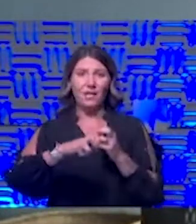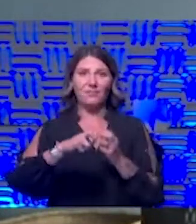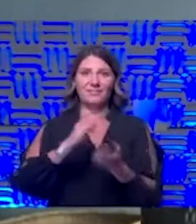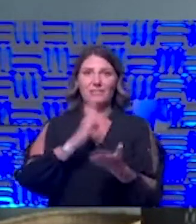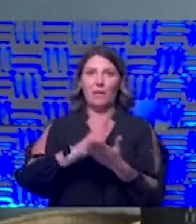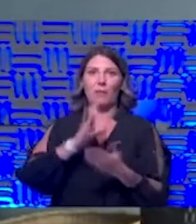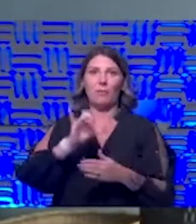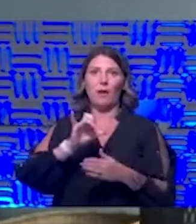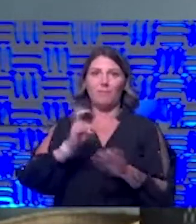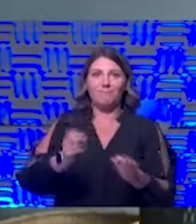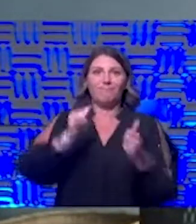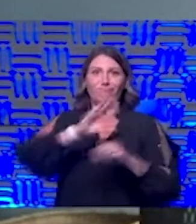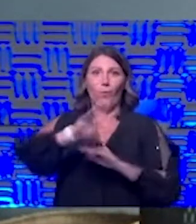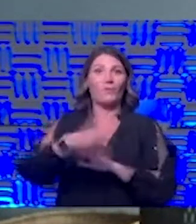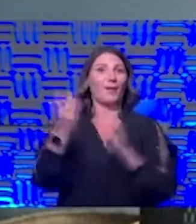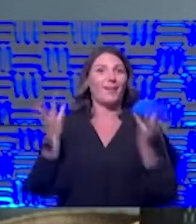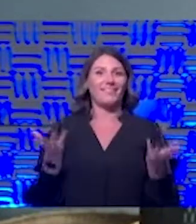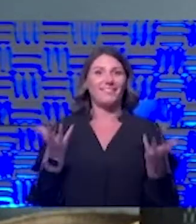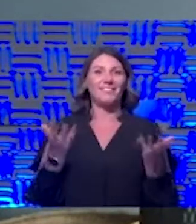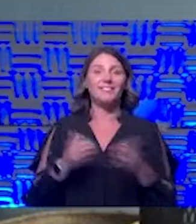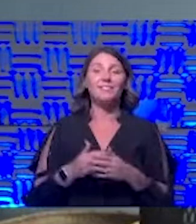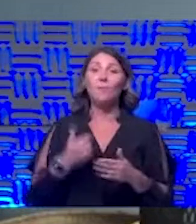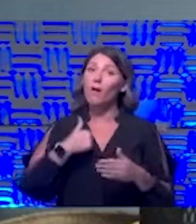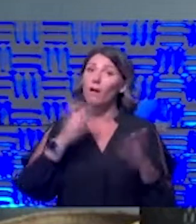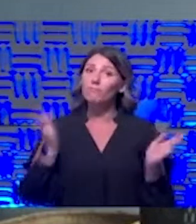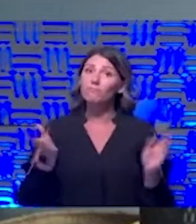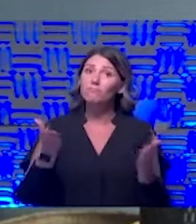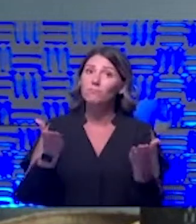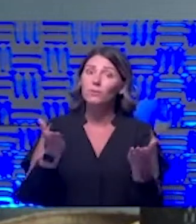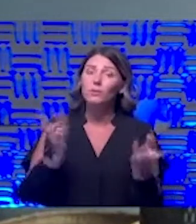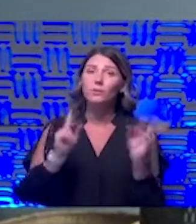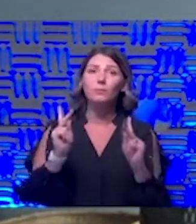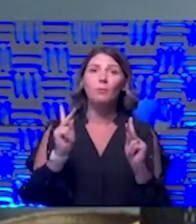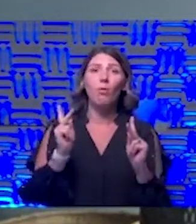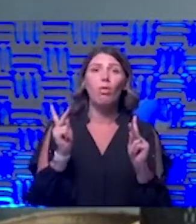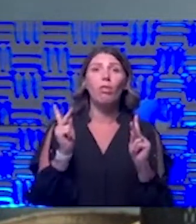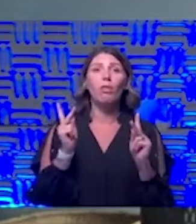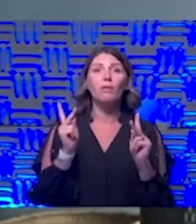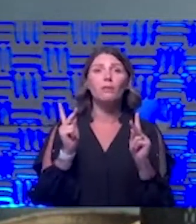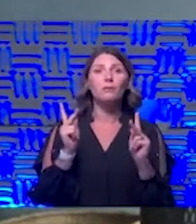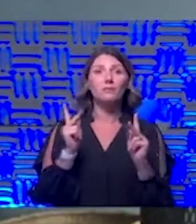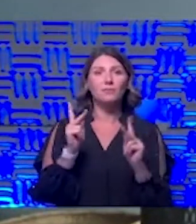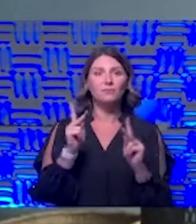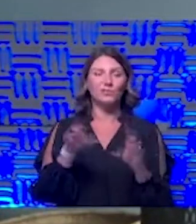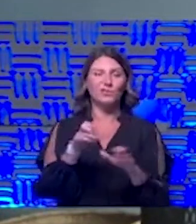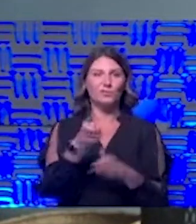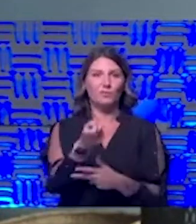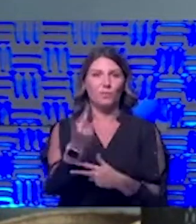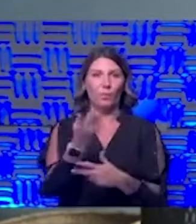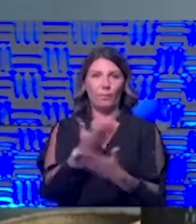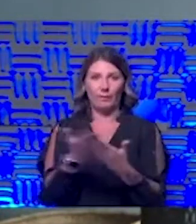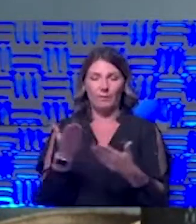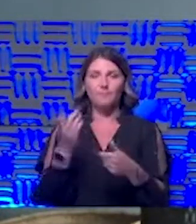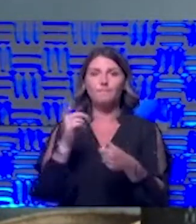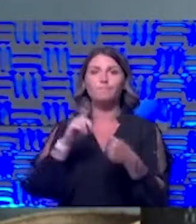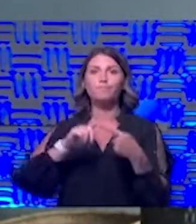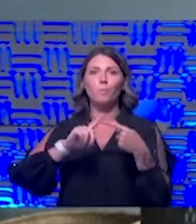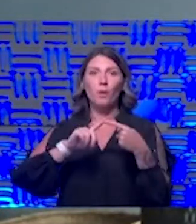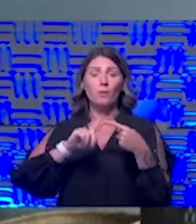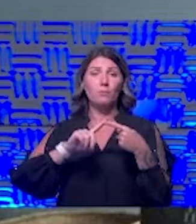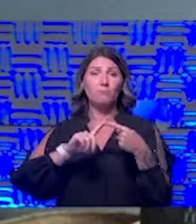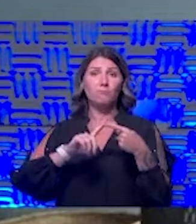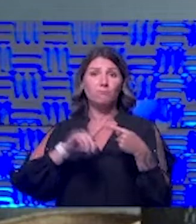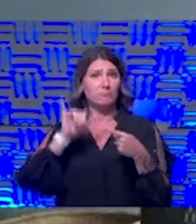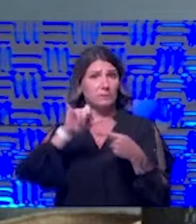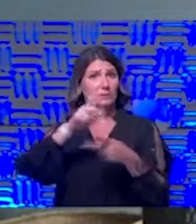overnight. And so I encourage folks to do a few things. One is to stay